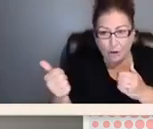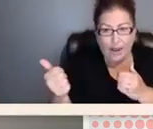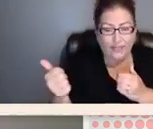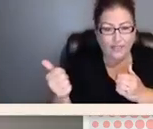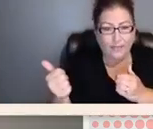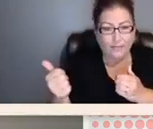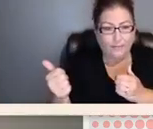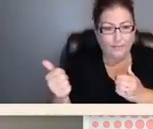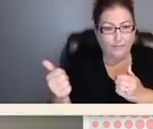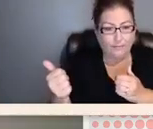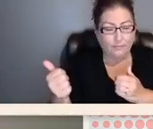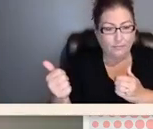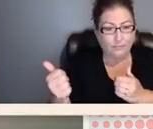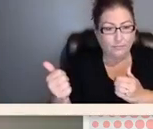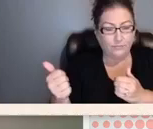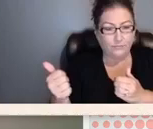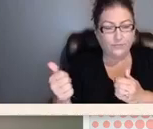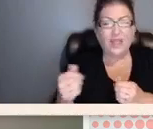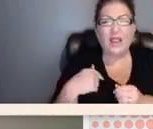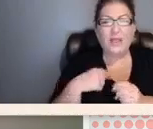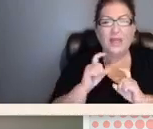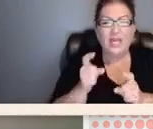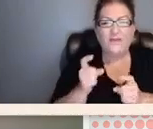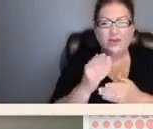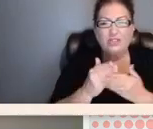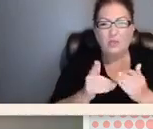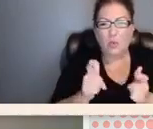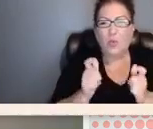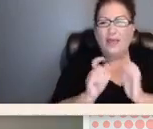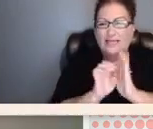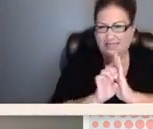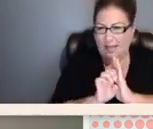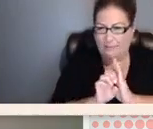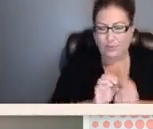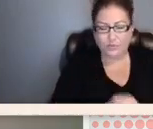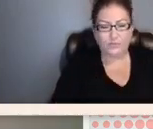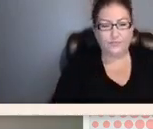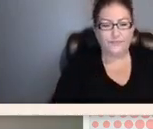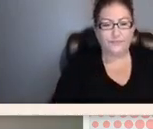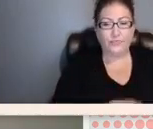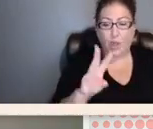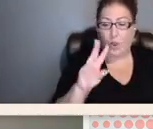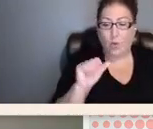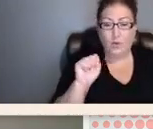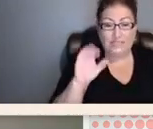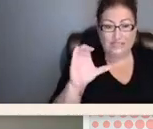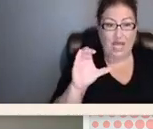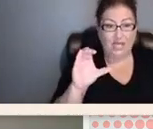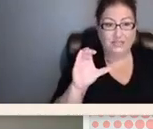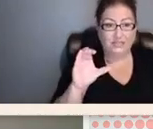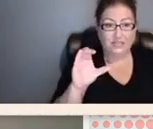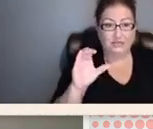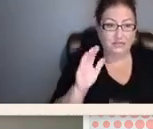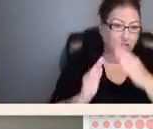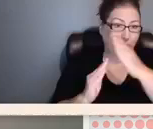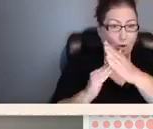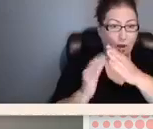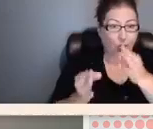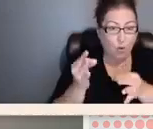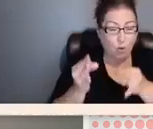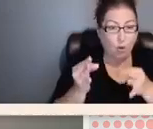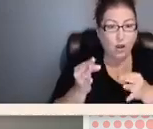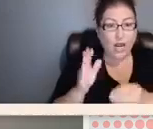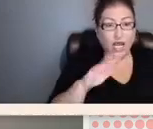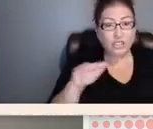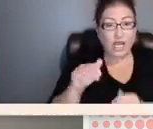them. Let me give you some quick examples. In a Wisconsin Supreme Court, a child with